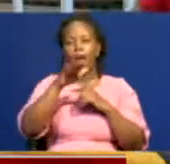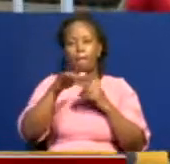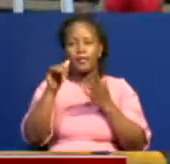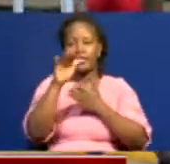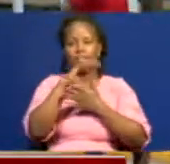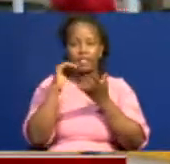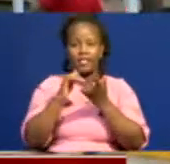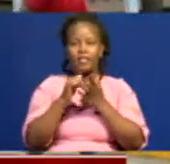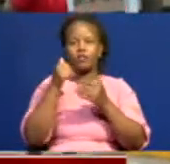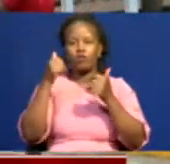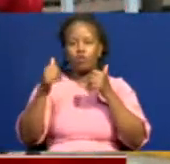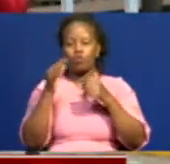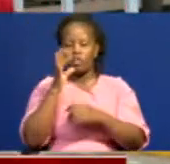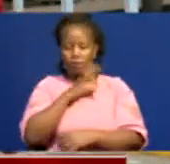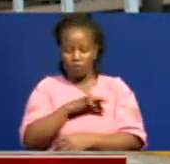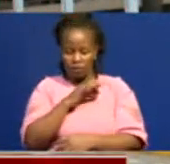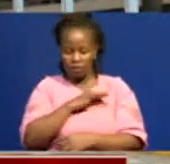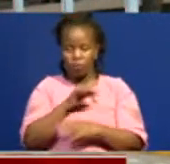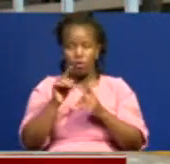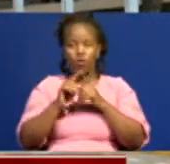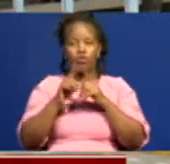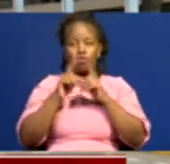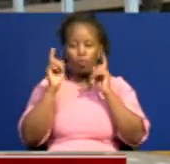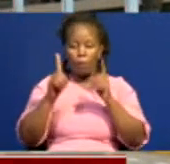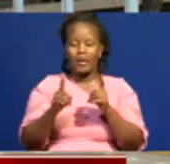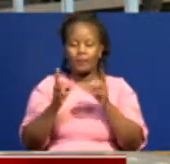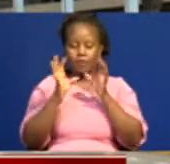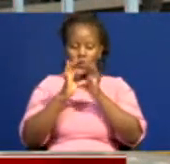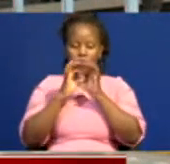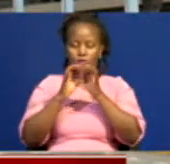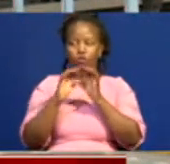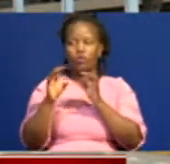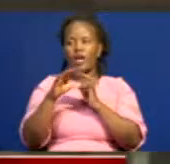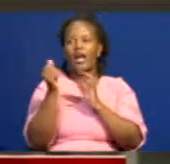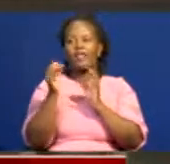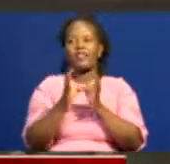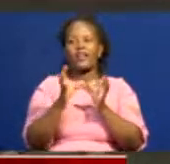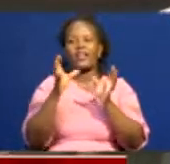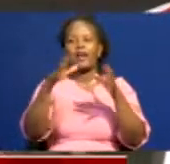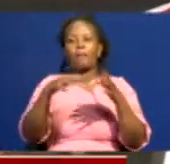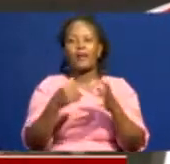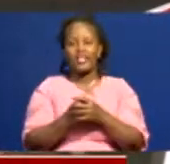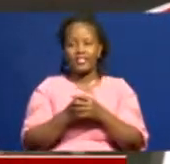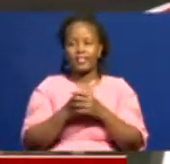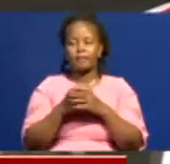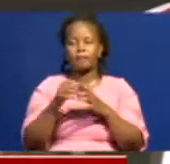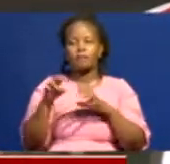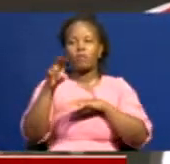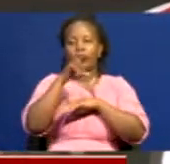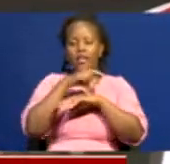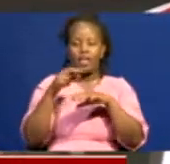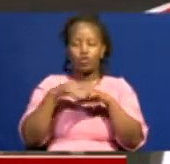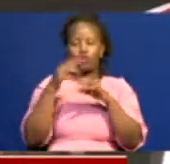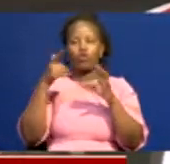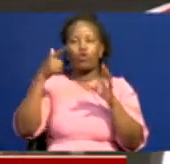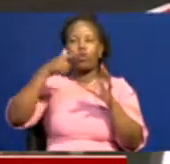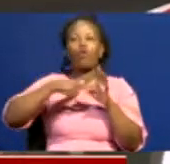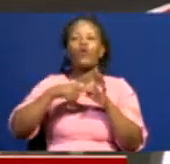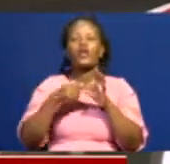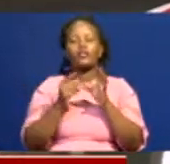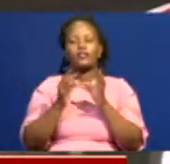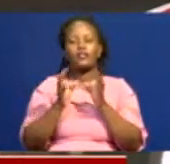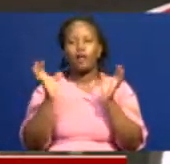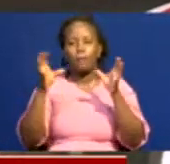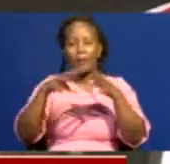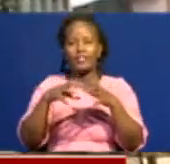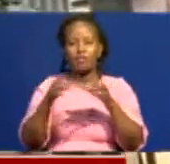as profitable and needs to be incorporated into limited companies. The National Oil Corporation of Kenya is also said to be